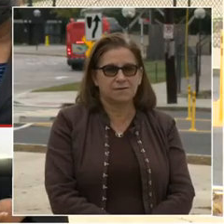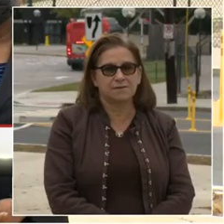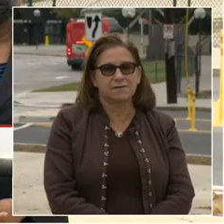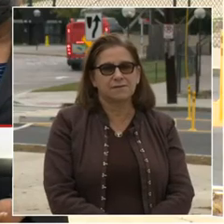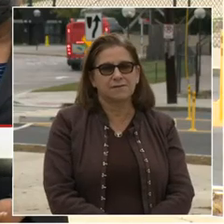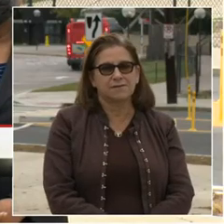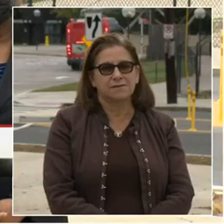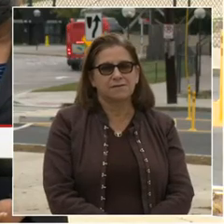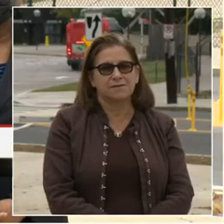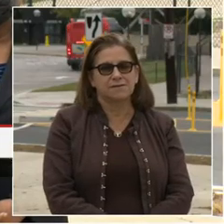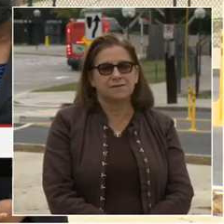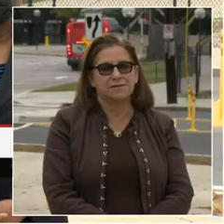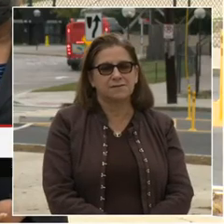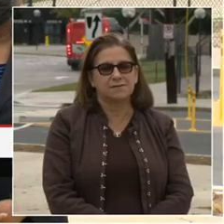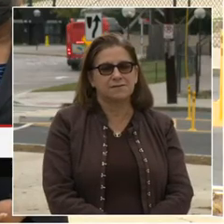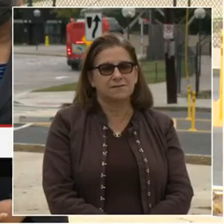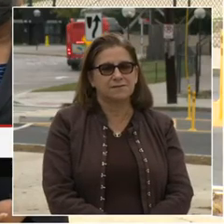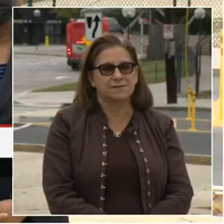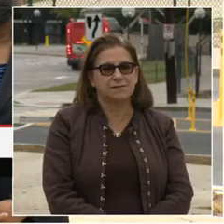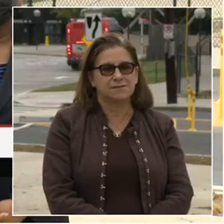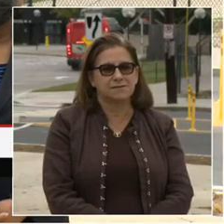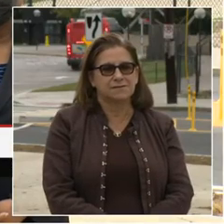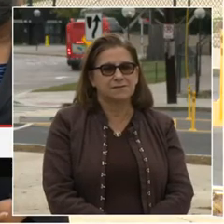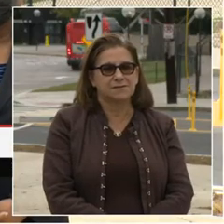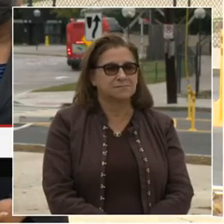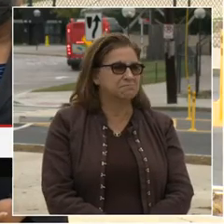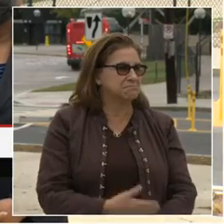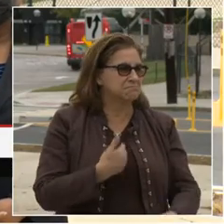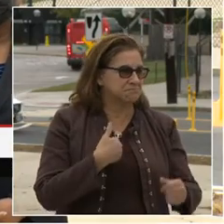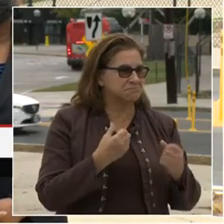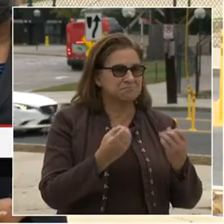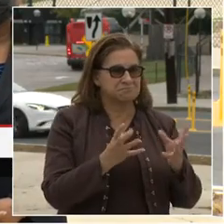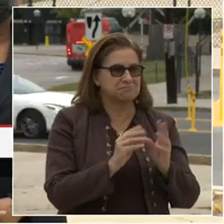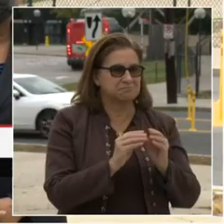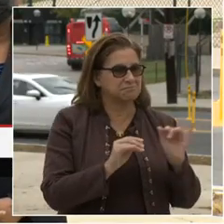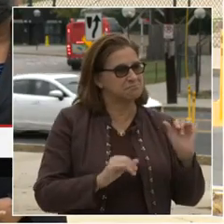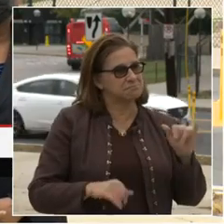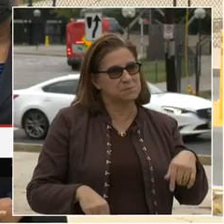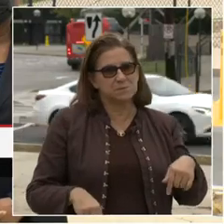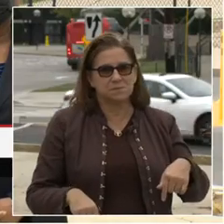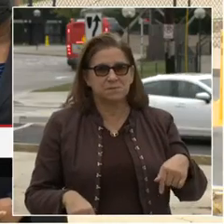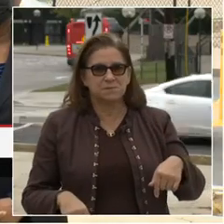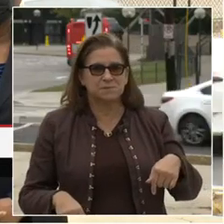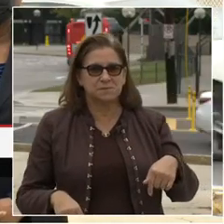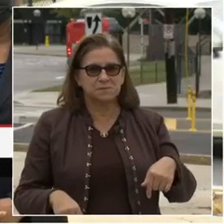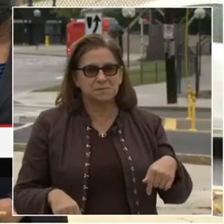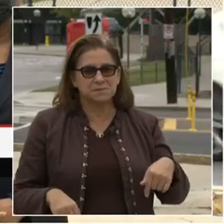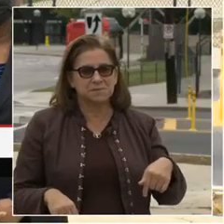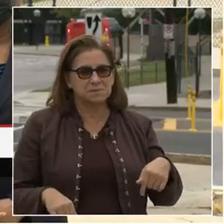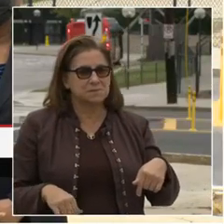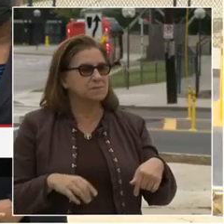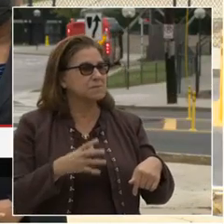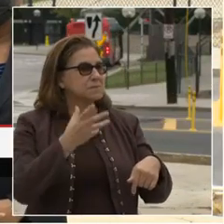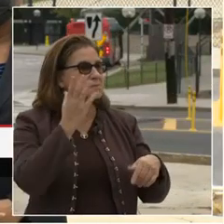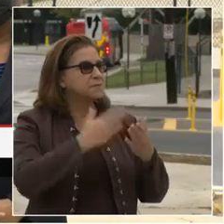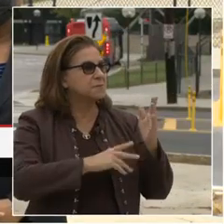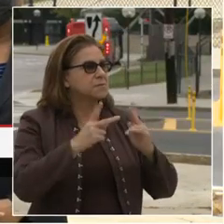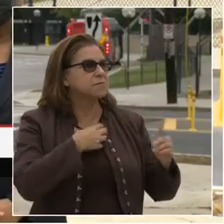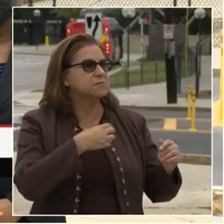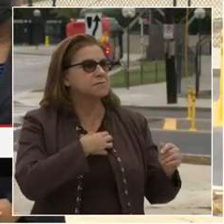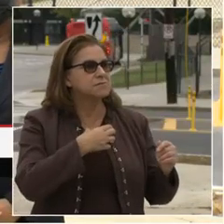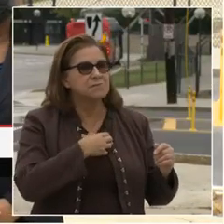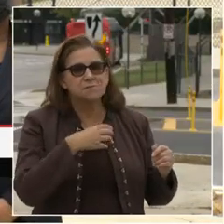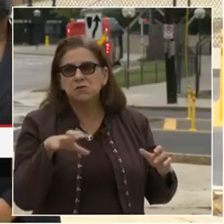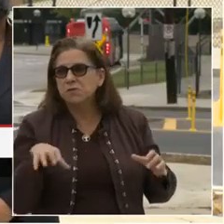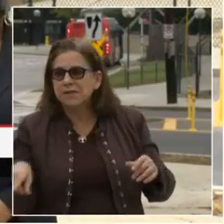the project getting started, there were a couple people there who said, "Why are you doing this? Why are you making this one way?" And I realized that